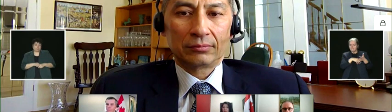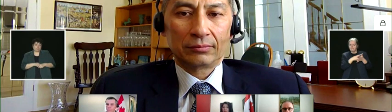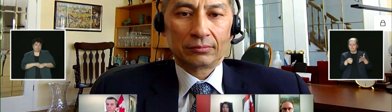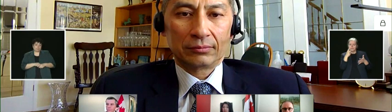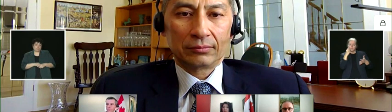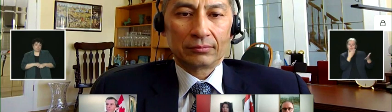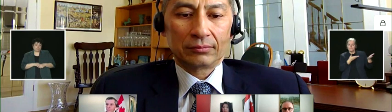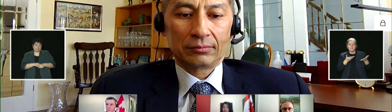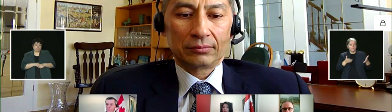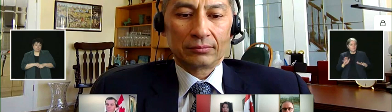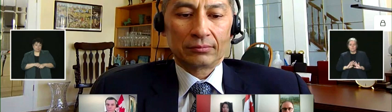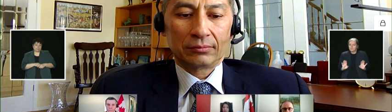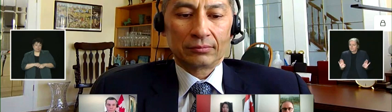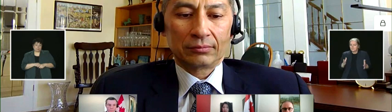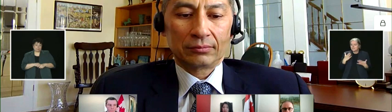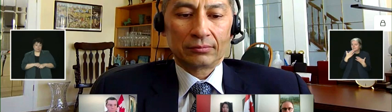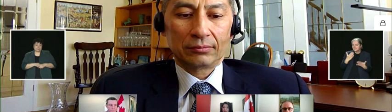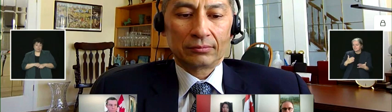Thank you.